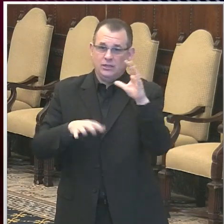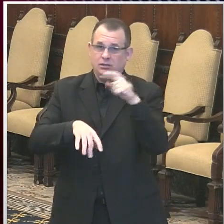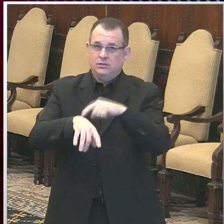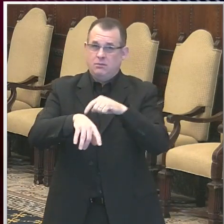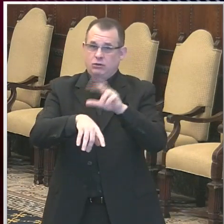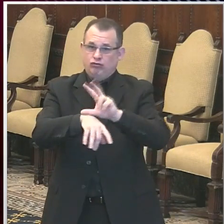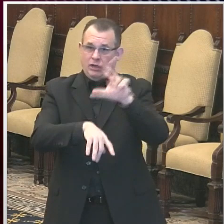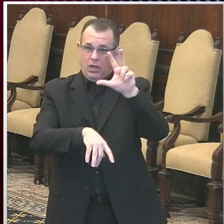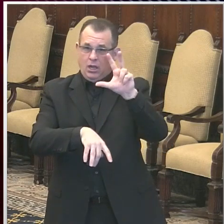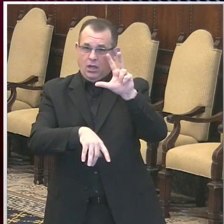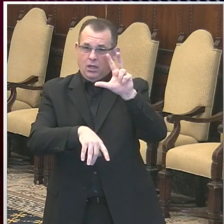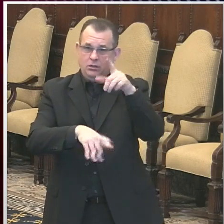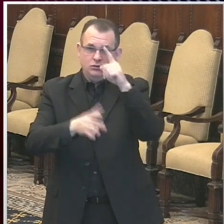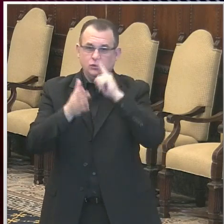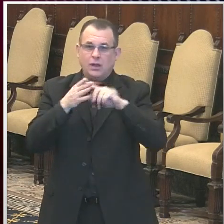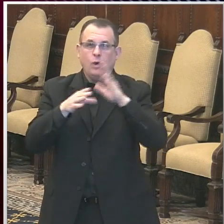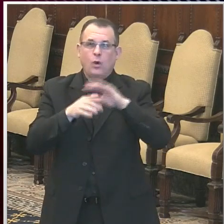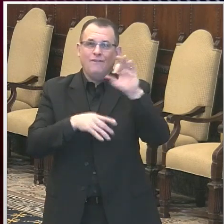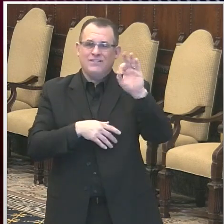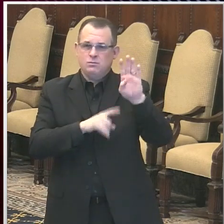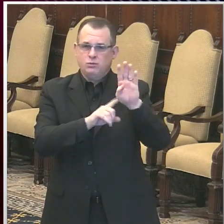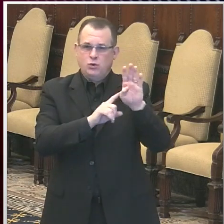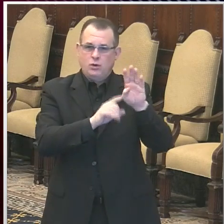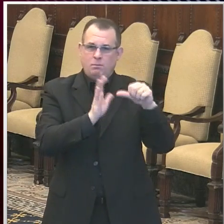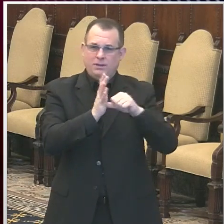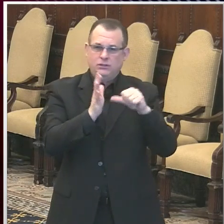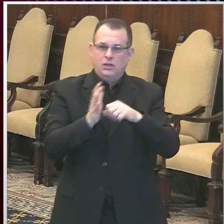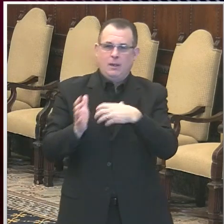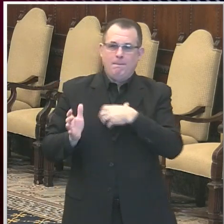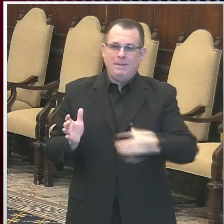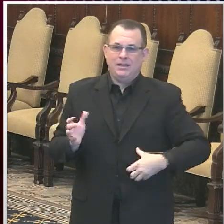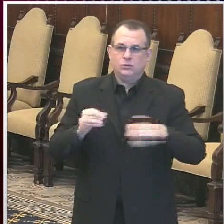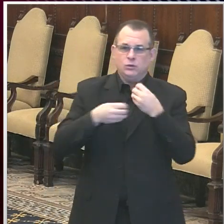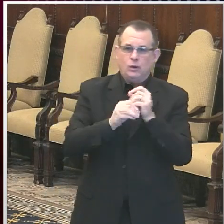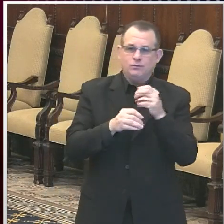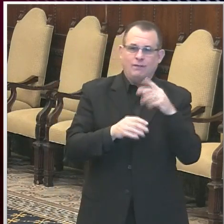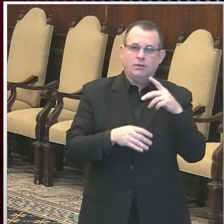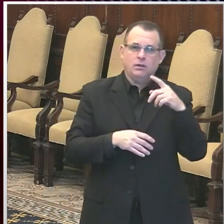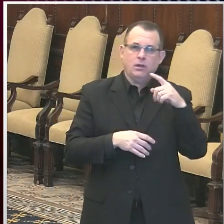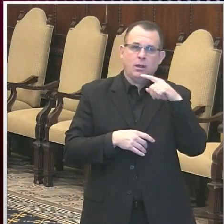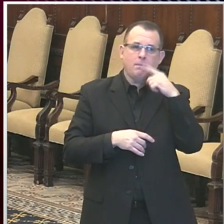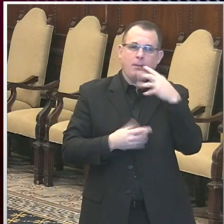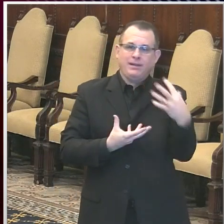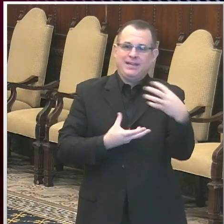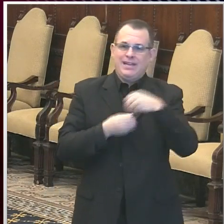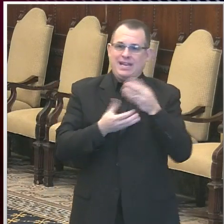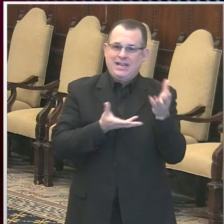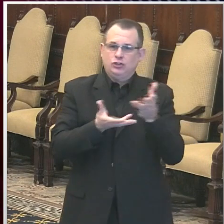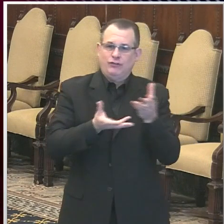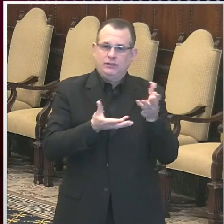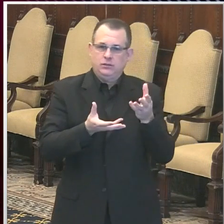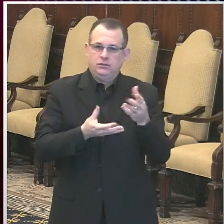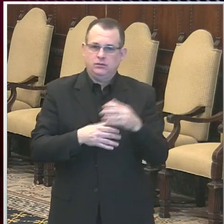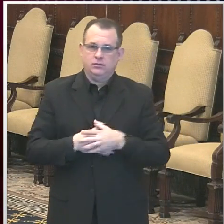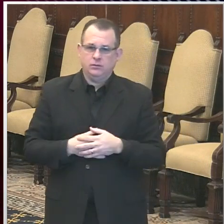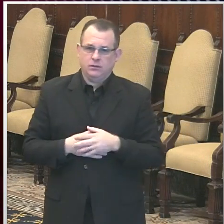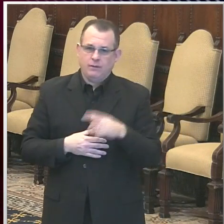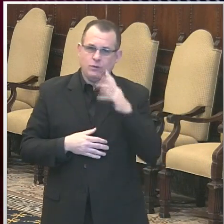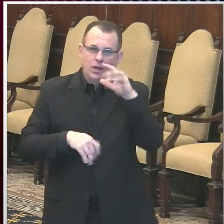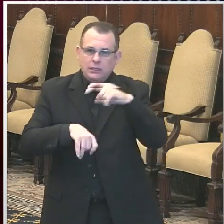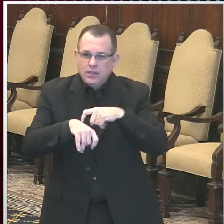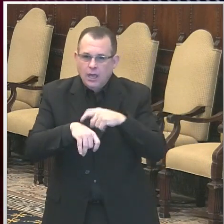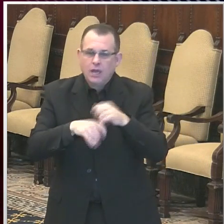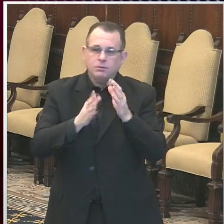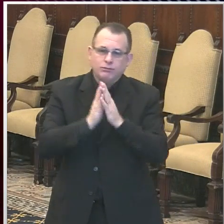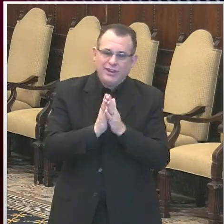You can check the Facebook page of the Mayor's Office of Public Engagement for those live prayer pauses.